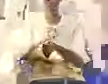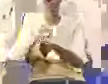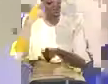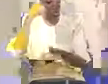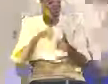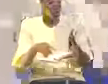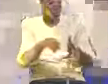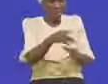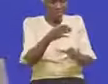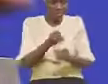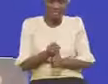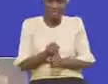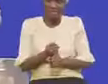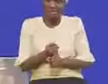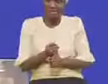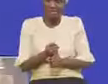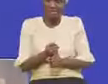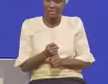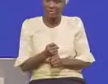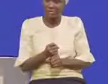Yo awɔ dɔ asi akpɔ nane.